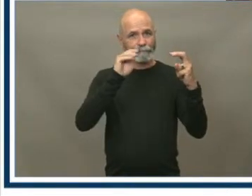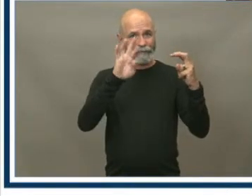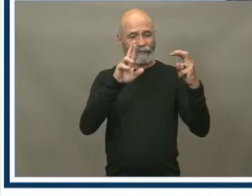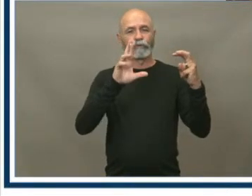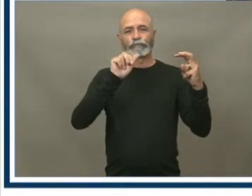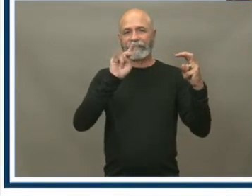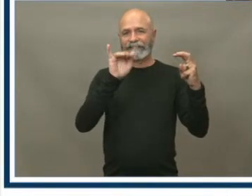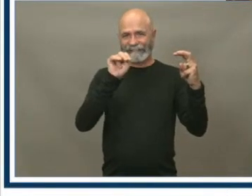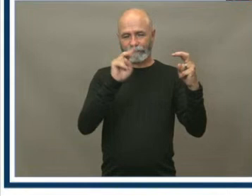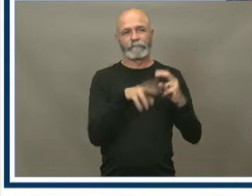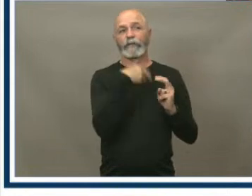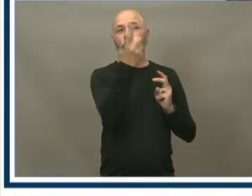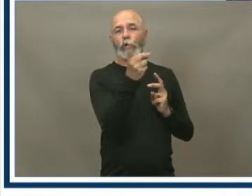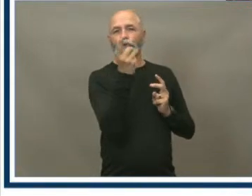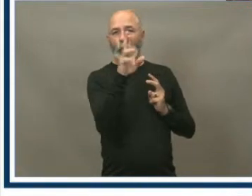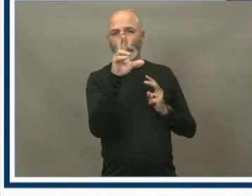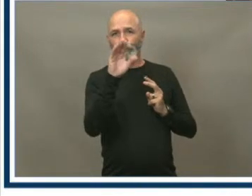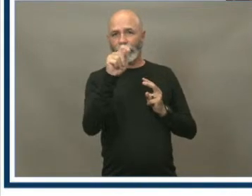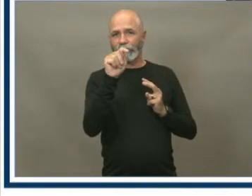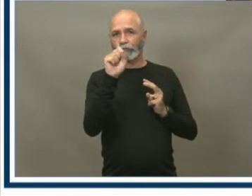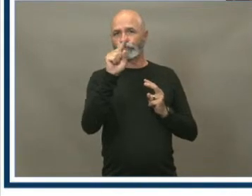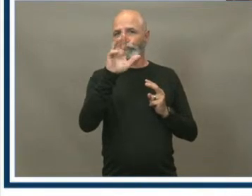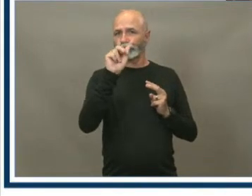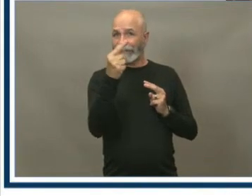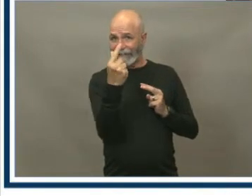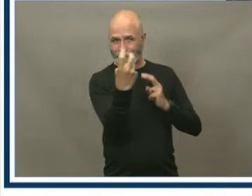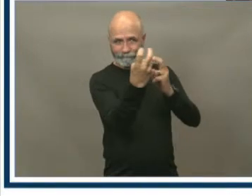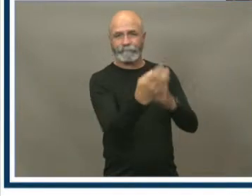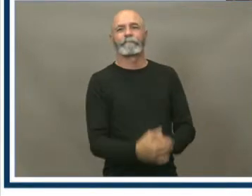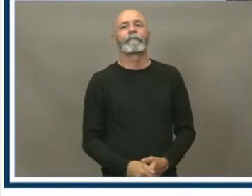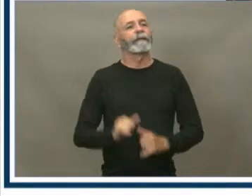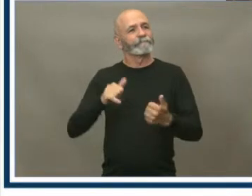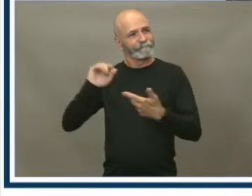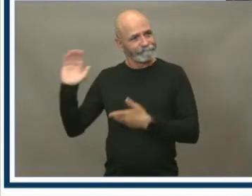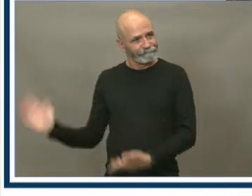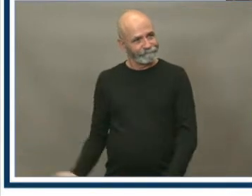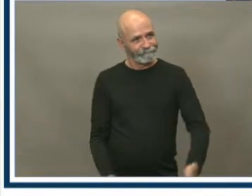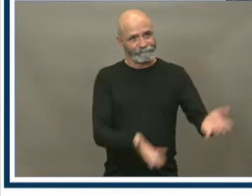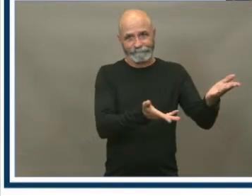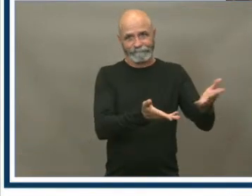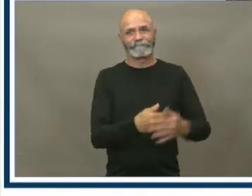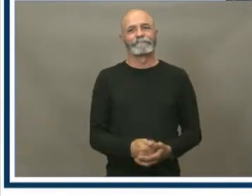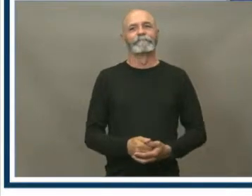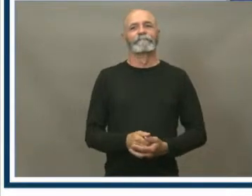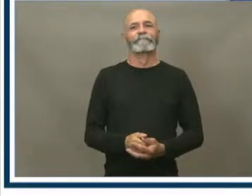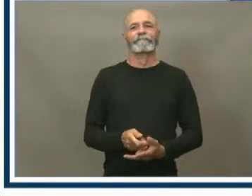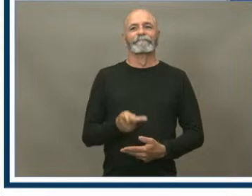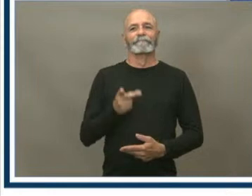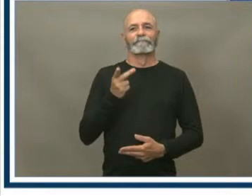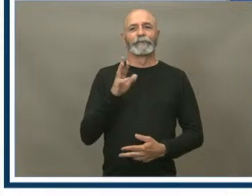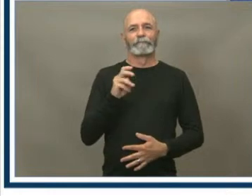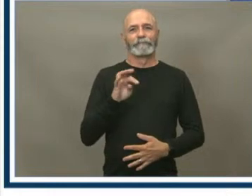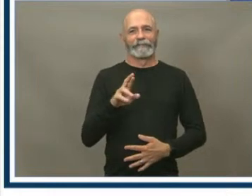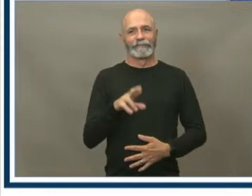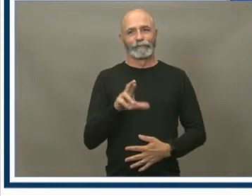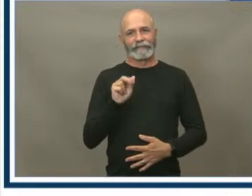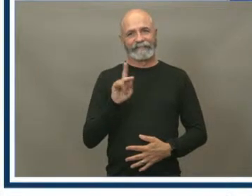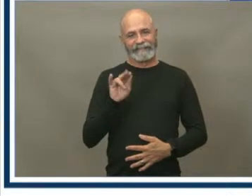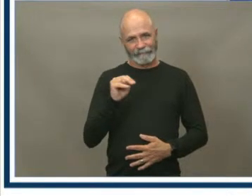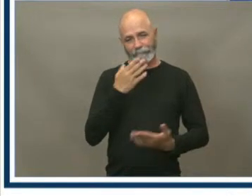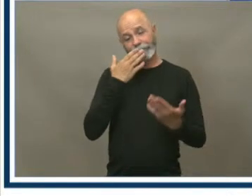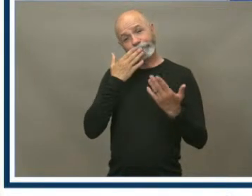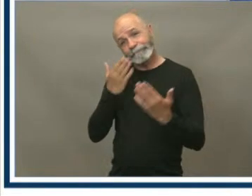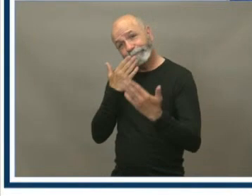Nova Scotia, and Dr. Robert Strang, Chief Medical Officer of Health for Nova Scotia. Go ahead, Premier. Thank you, Tina, and good